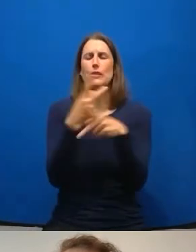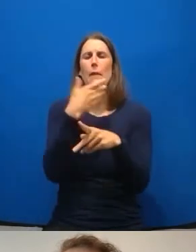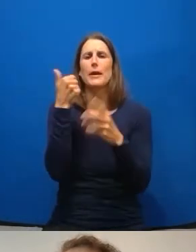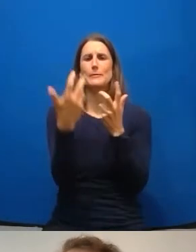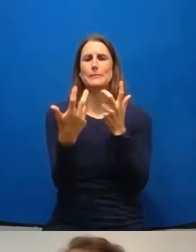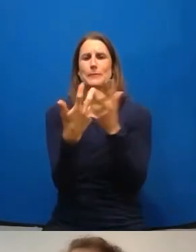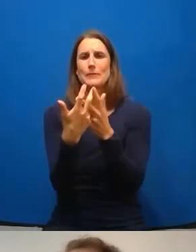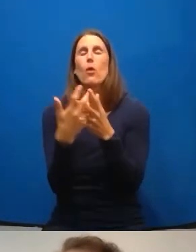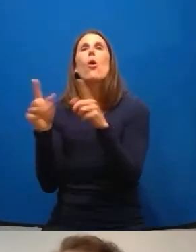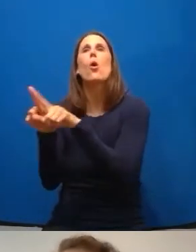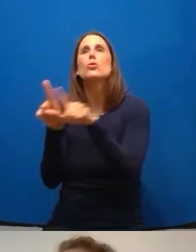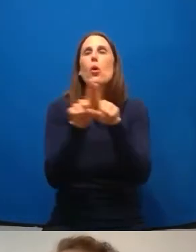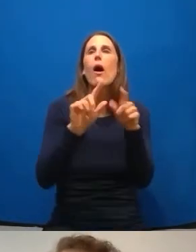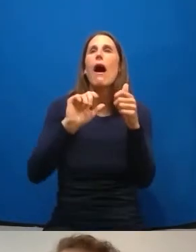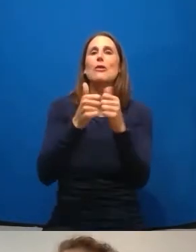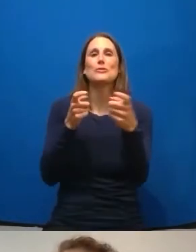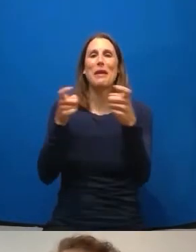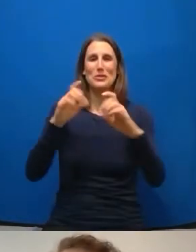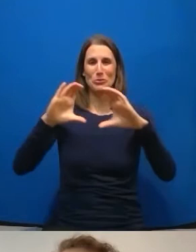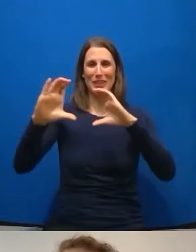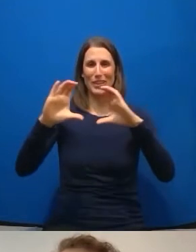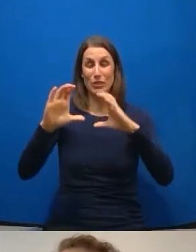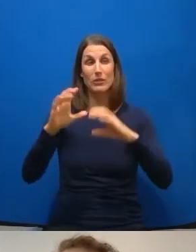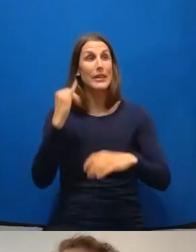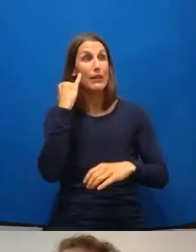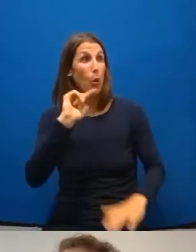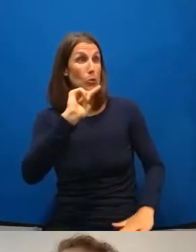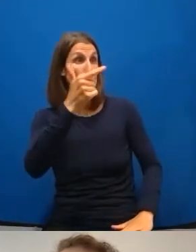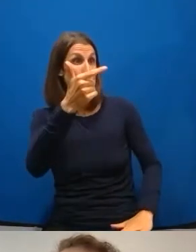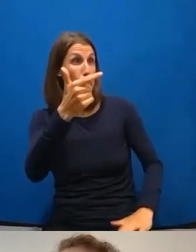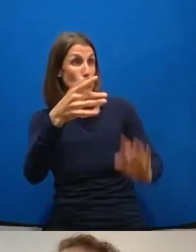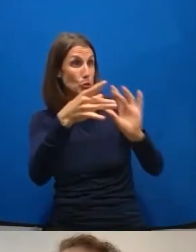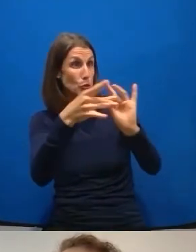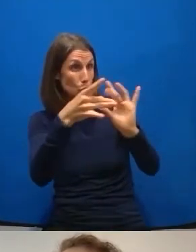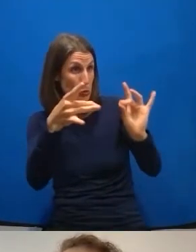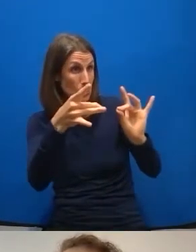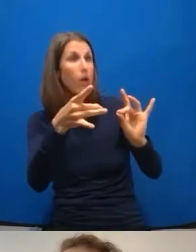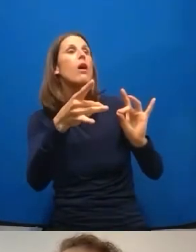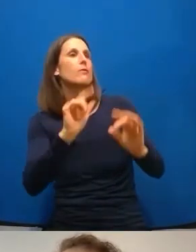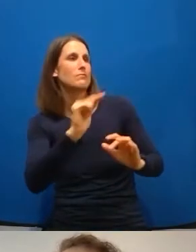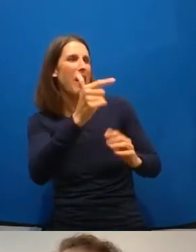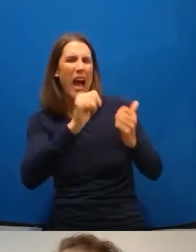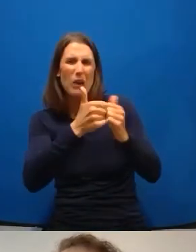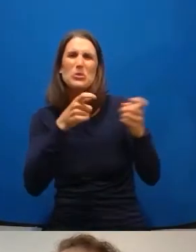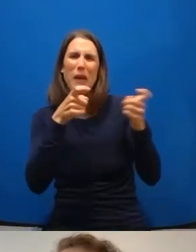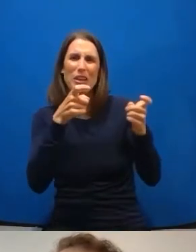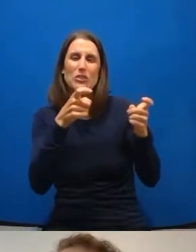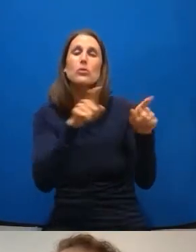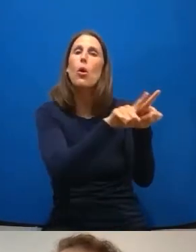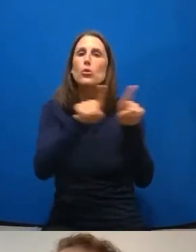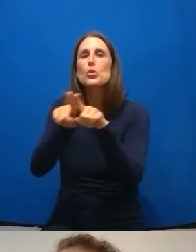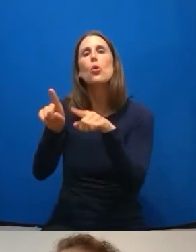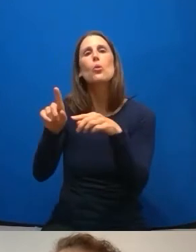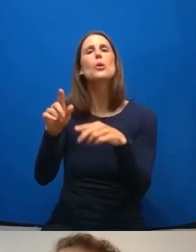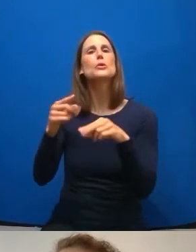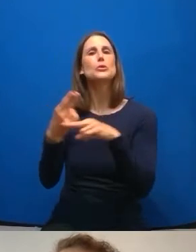speaker, the communicator, when to use the mute options selectively and when not